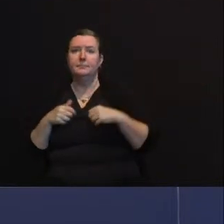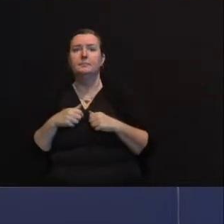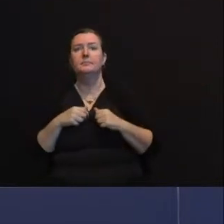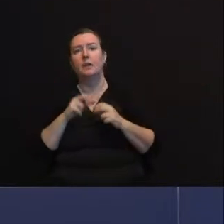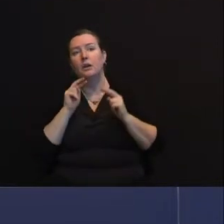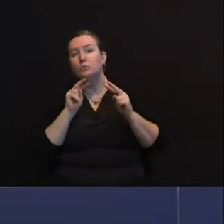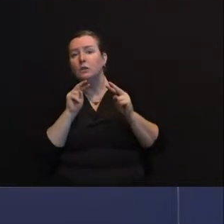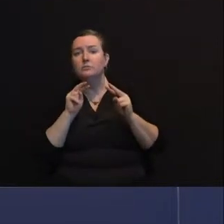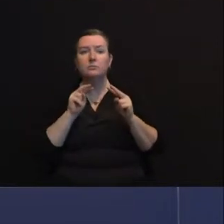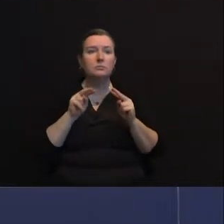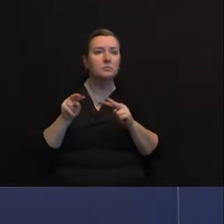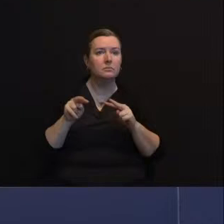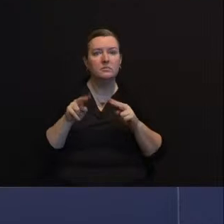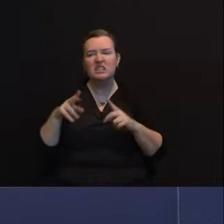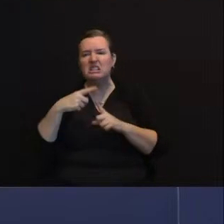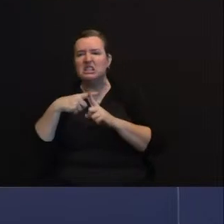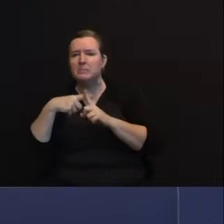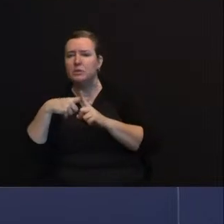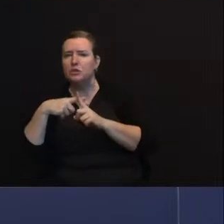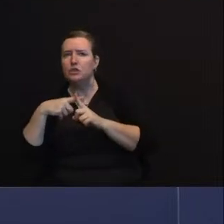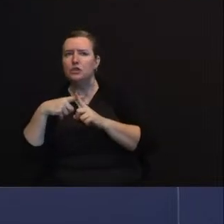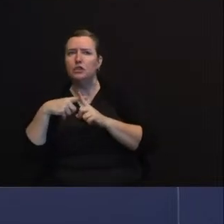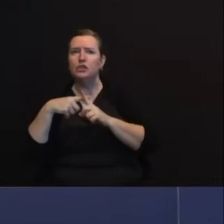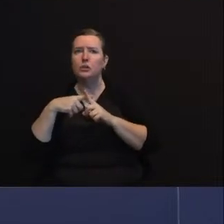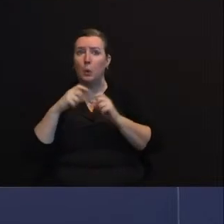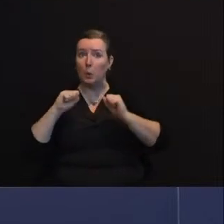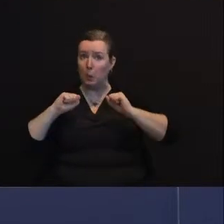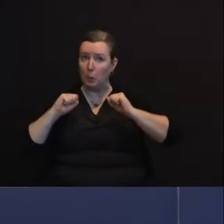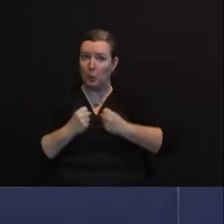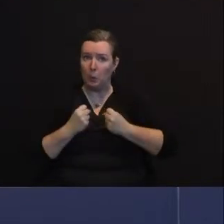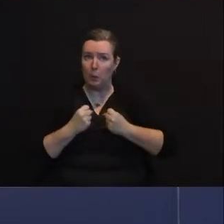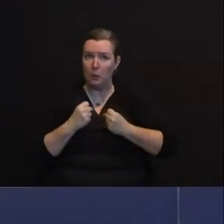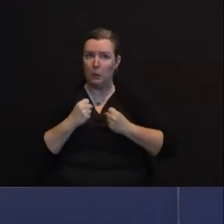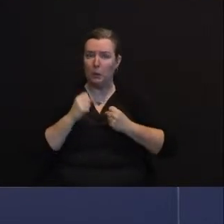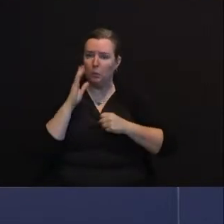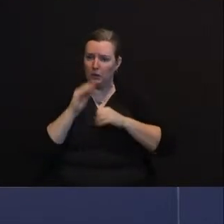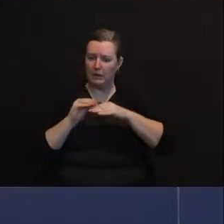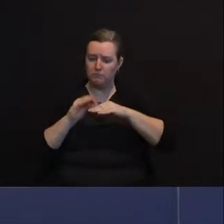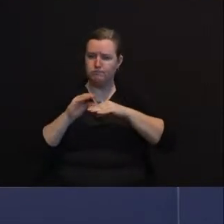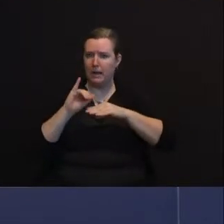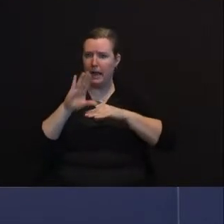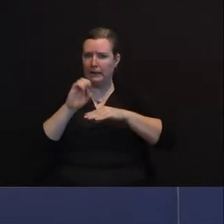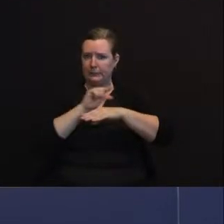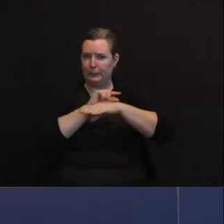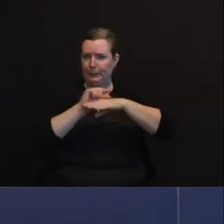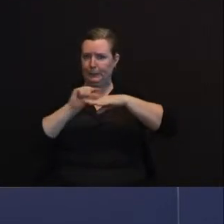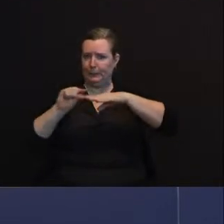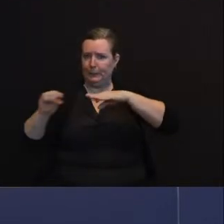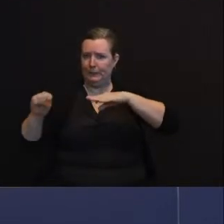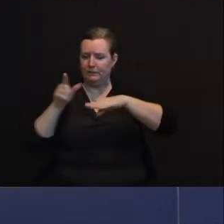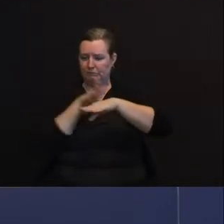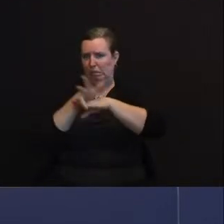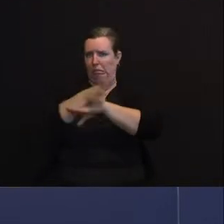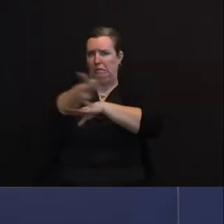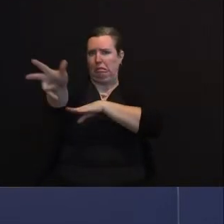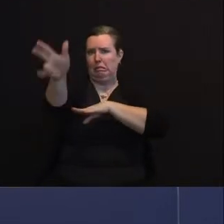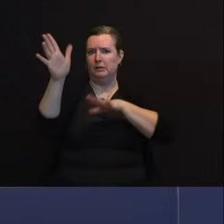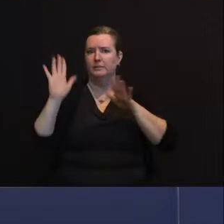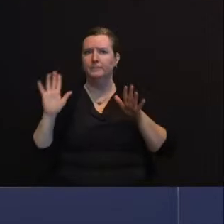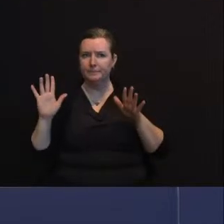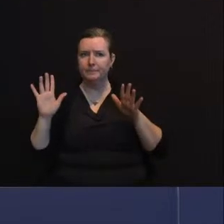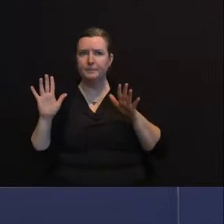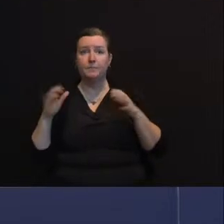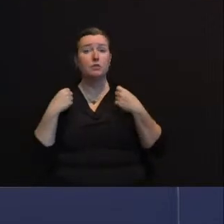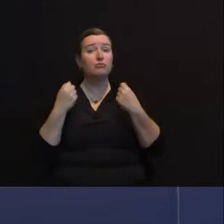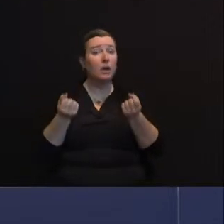and pavement temps, because that obviously, once it gets cooler, makes for some slick spots, and just ask that everybody trying to get from A